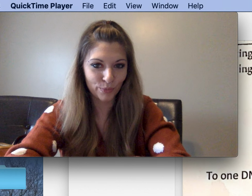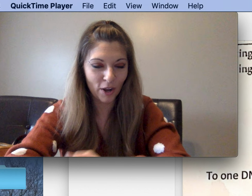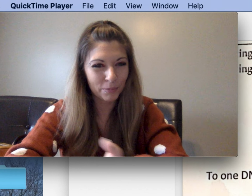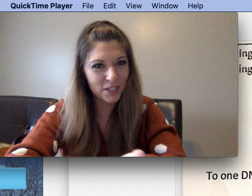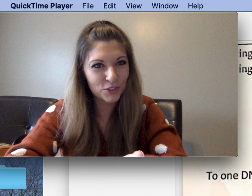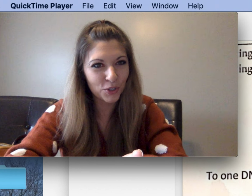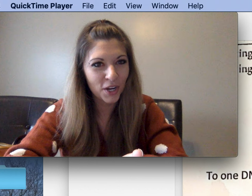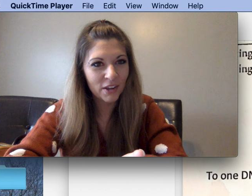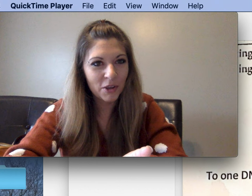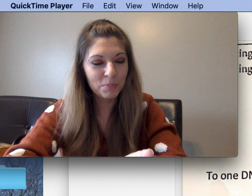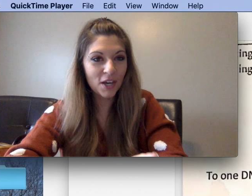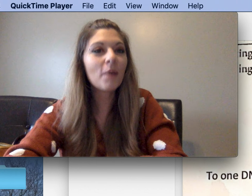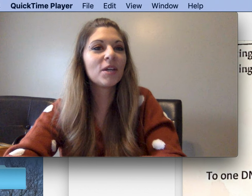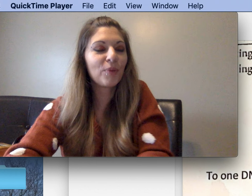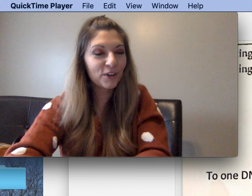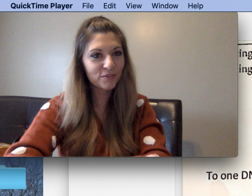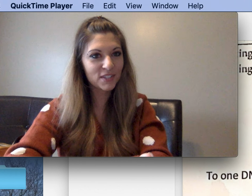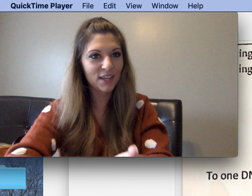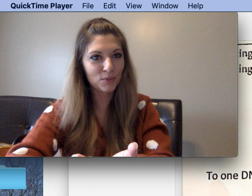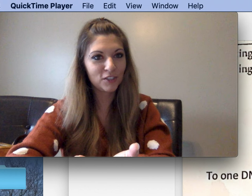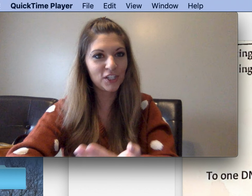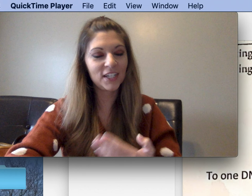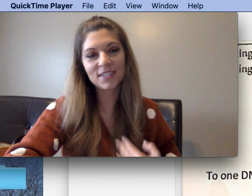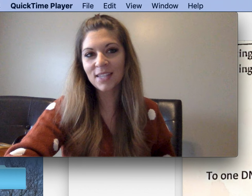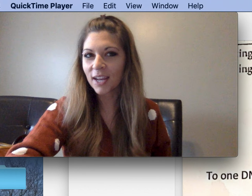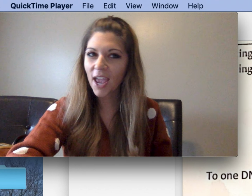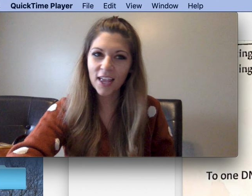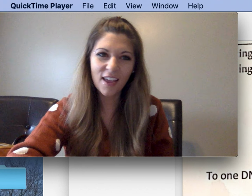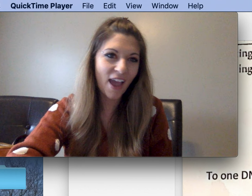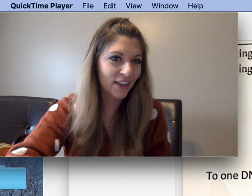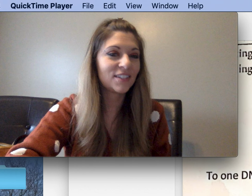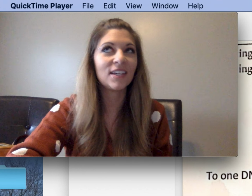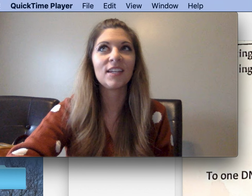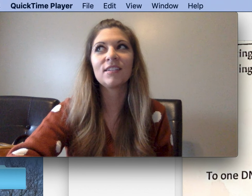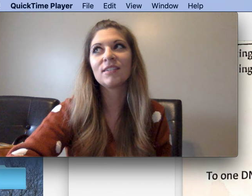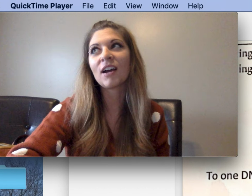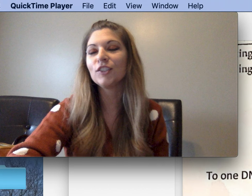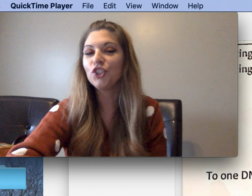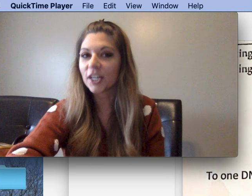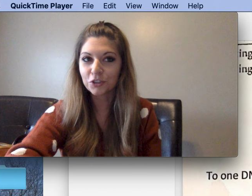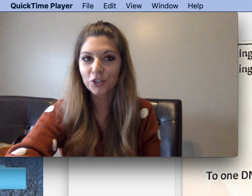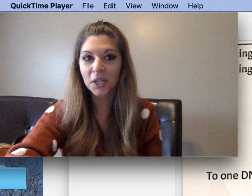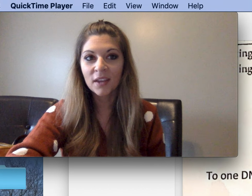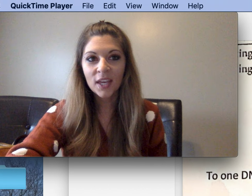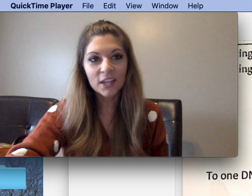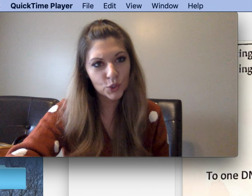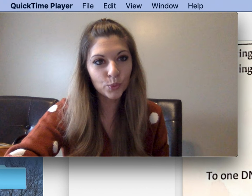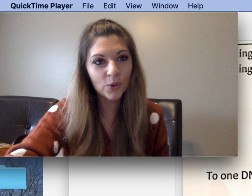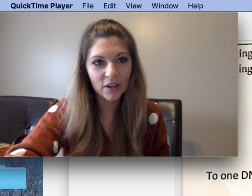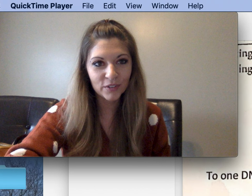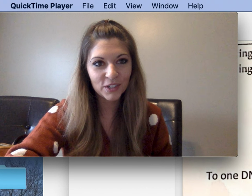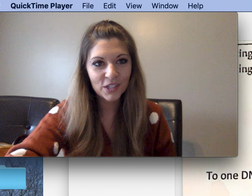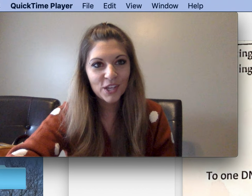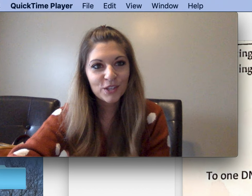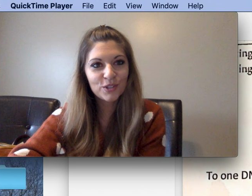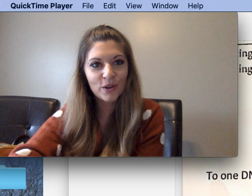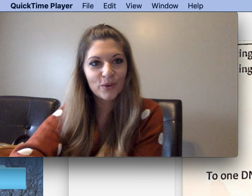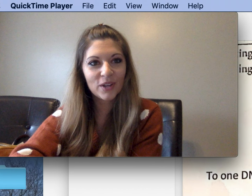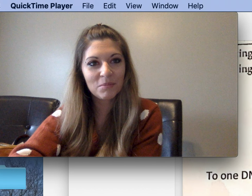classifiers rock, because you're becoming part of this language, and it's not acting, and it's not gesturing, it's rule